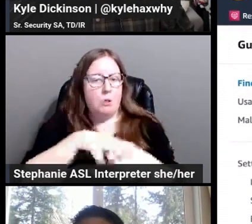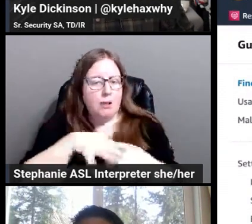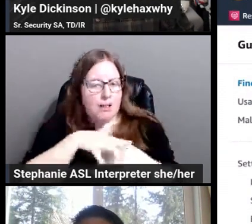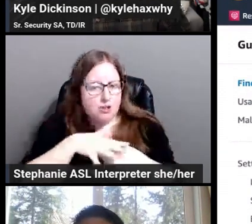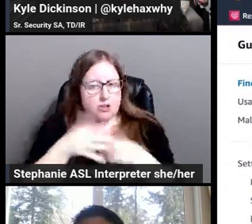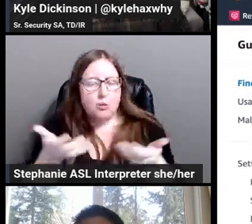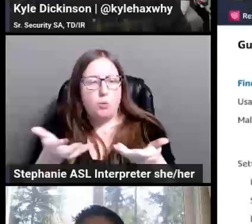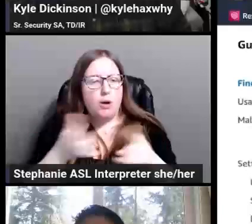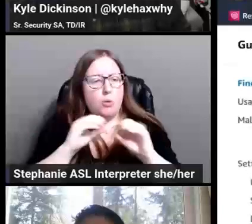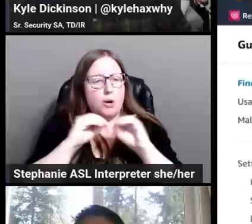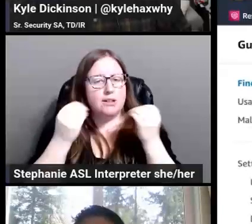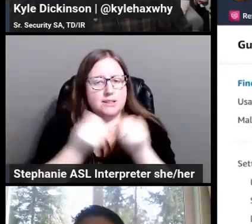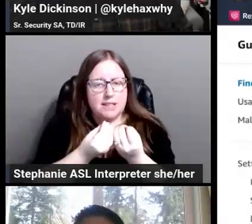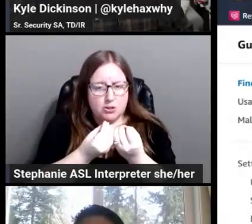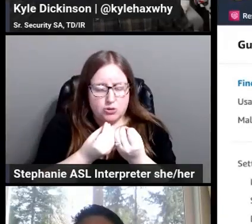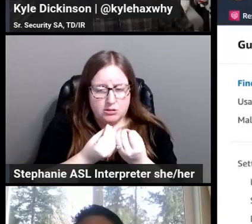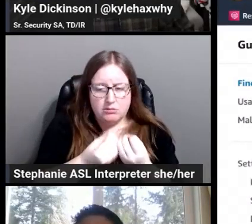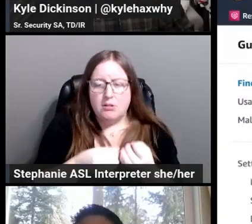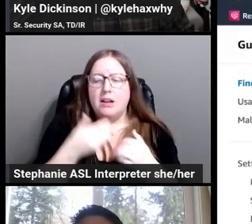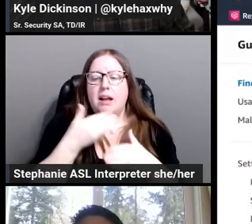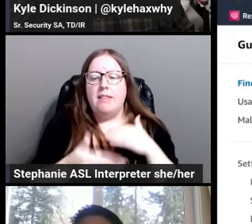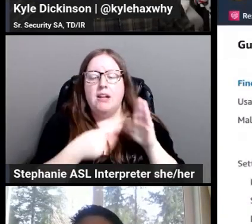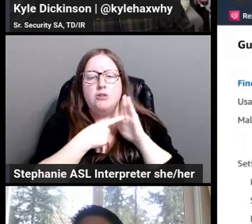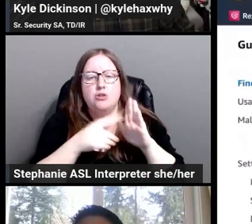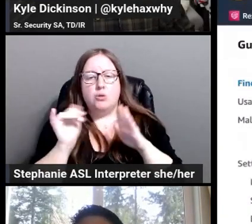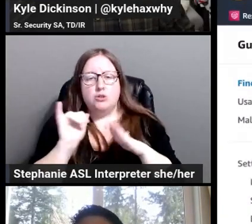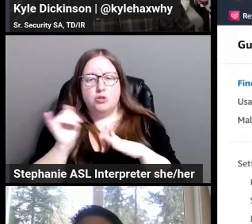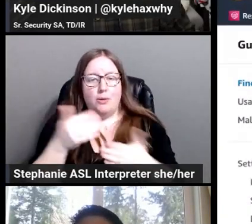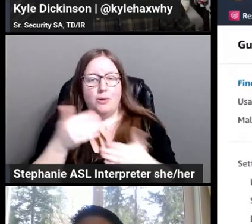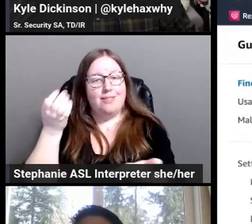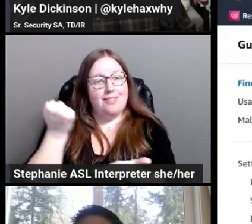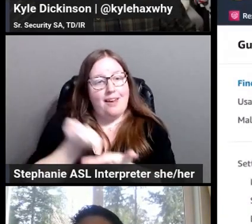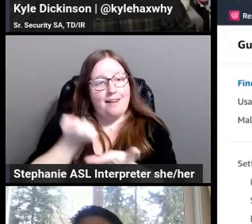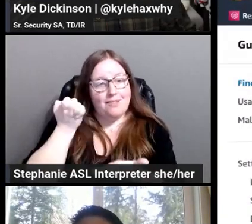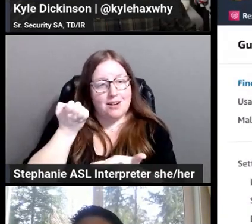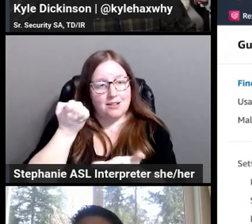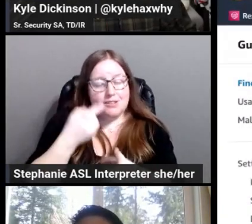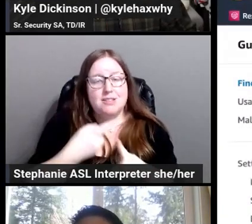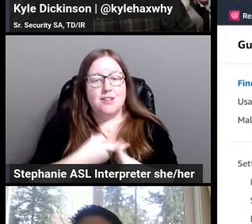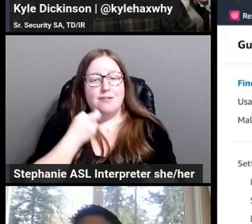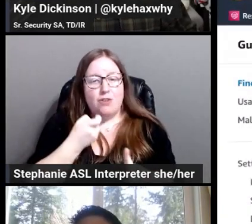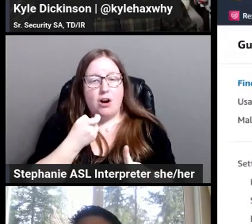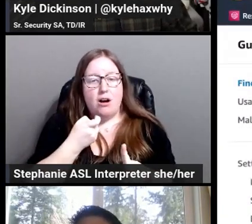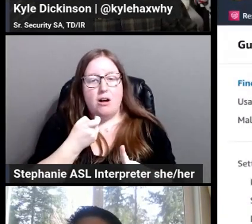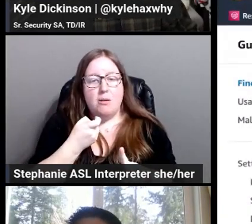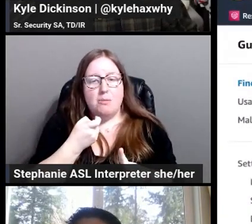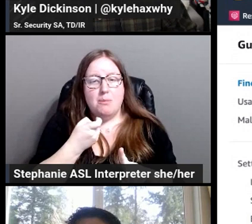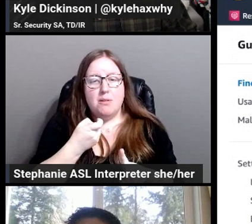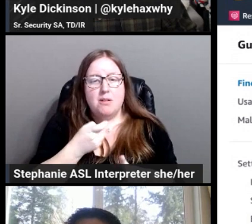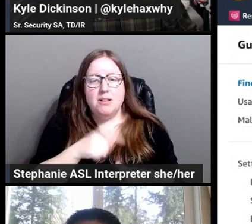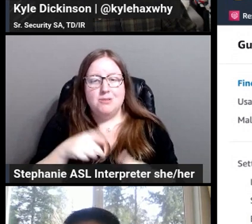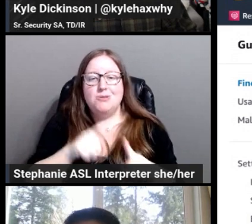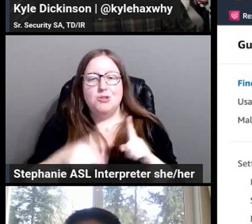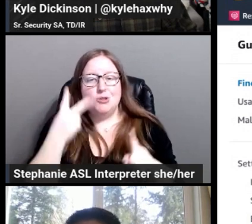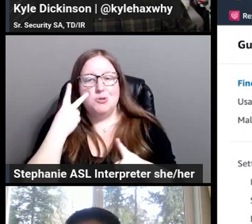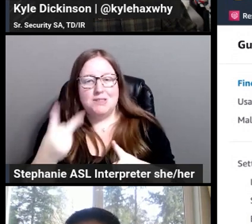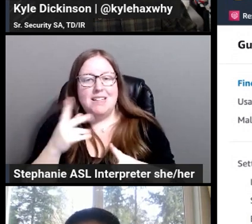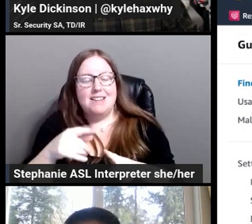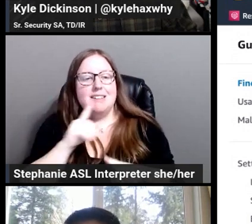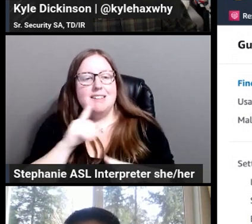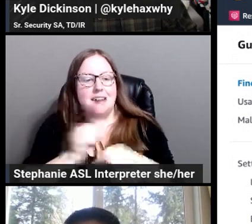organization. And then it also talks about the evidence that based on which we are able to say that this is actually a